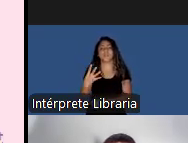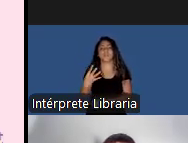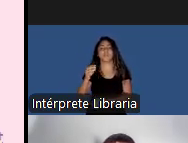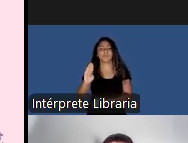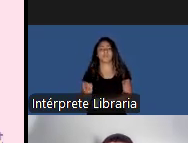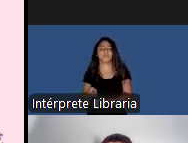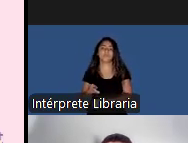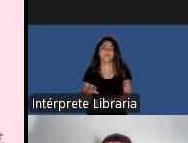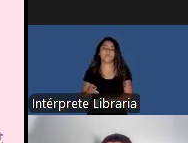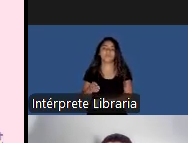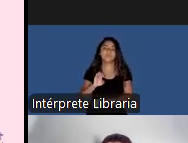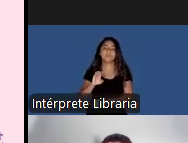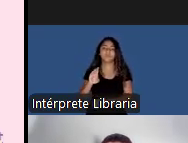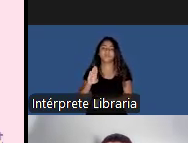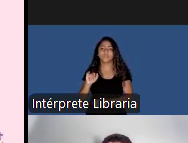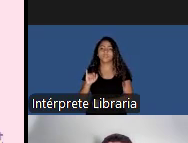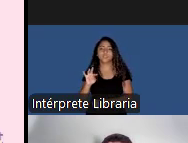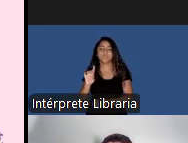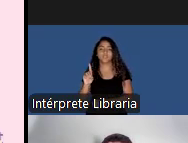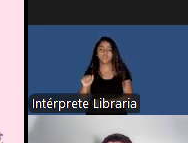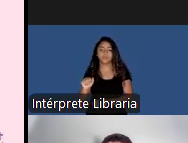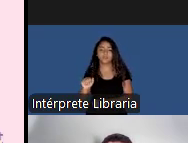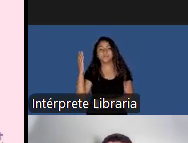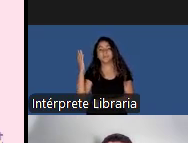it's 49.4 million of EBITDA